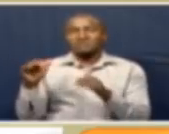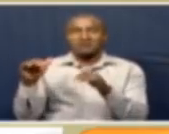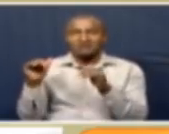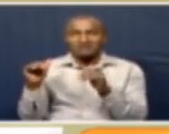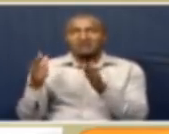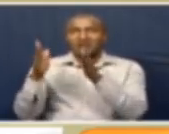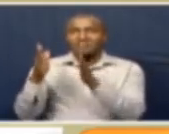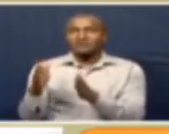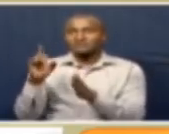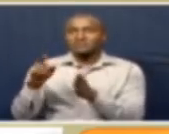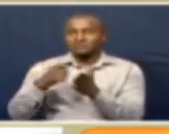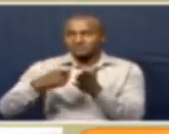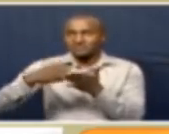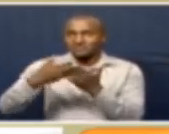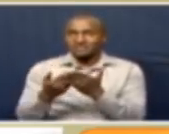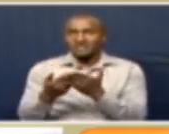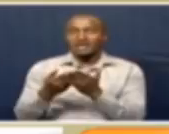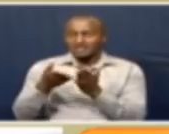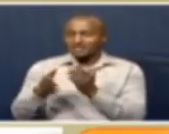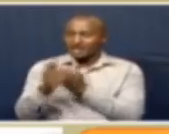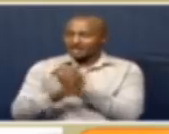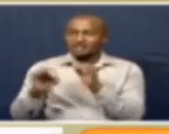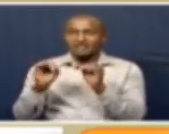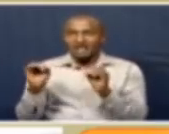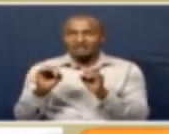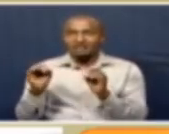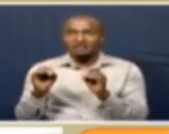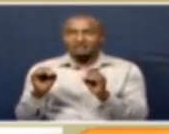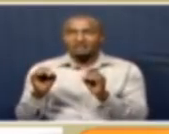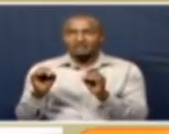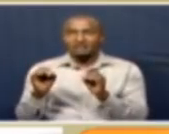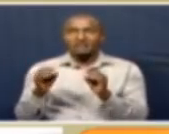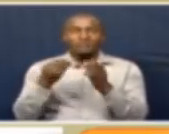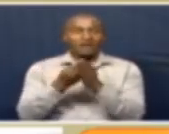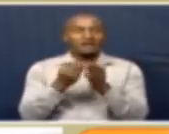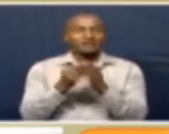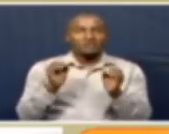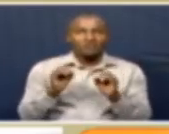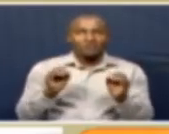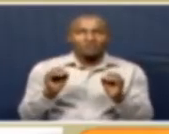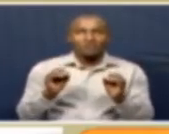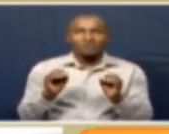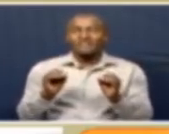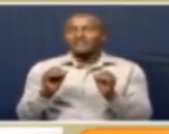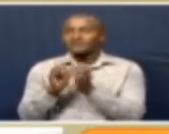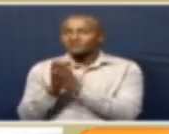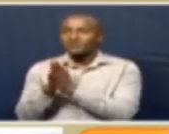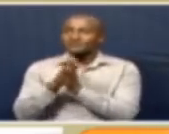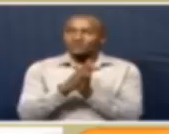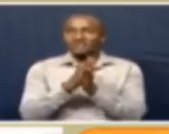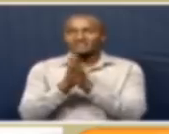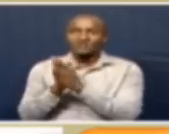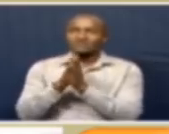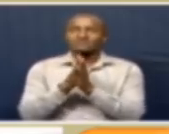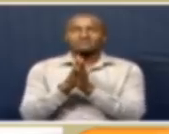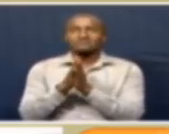person who's supposed to sign the check is not in the country, there's no money, just things that I couldn't even